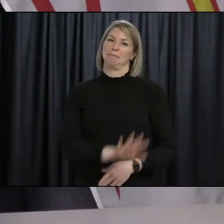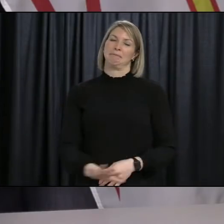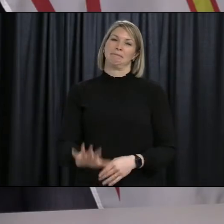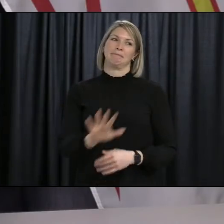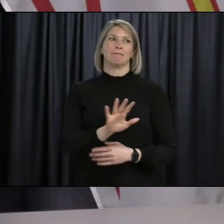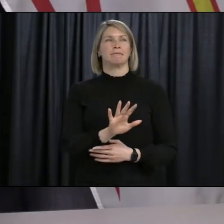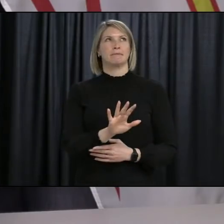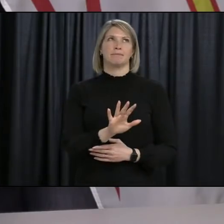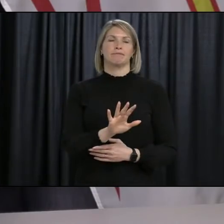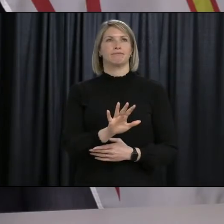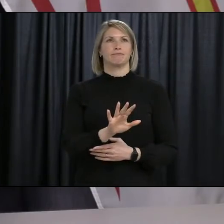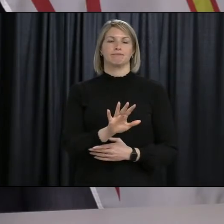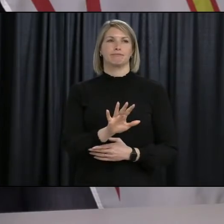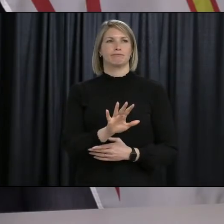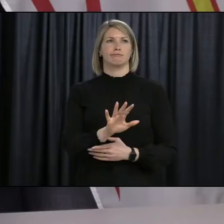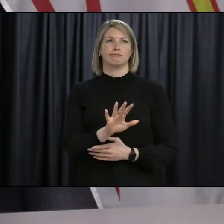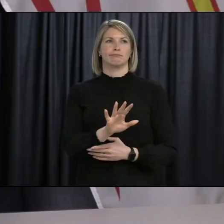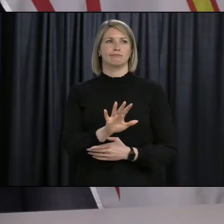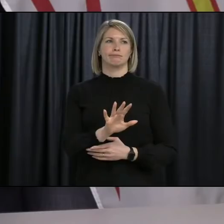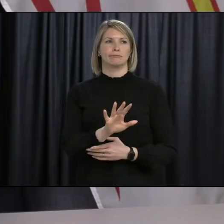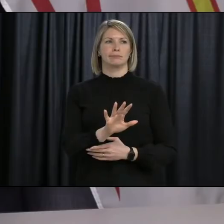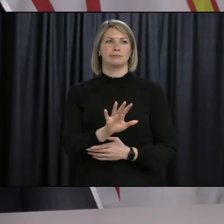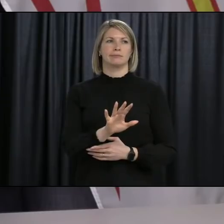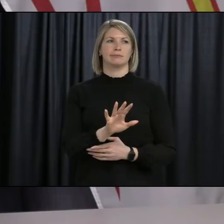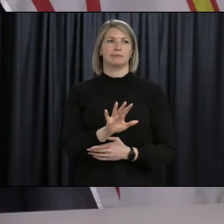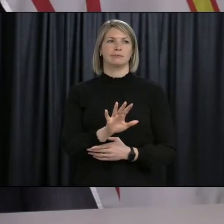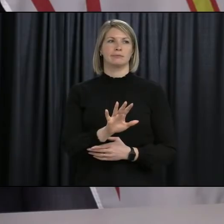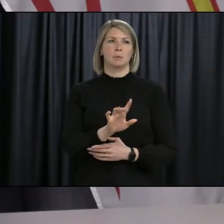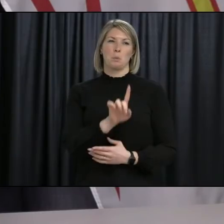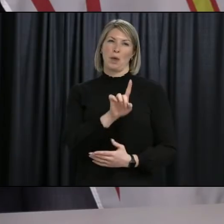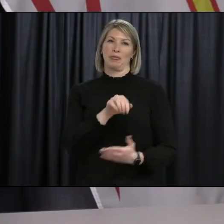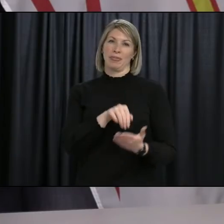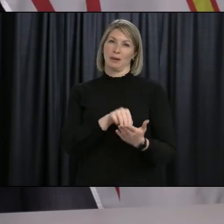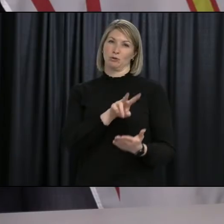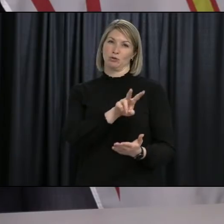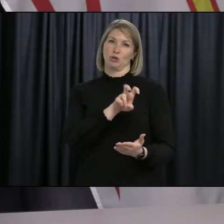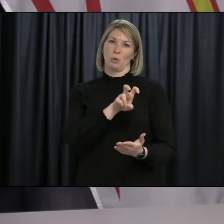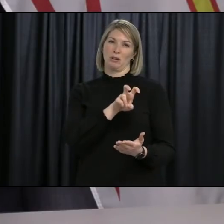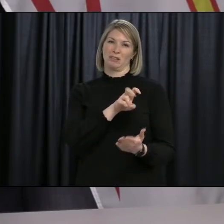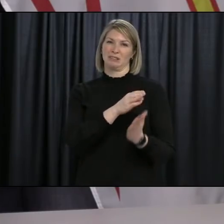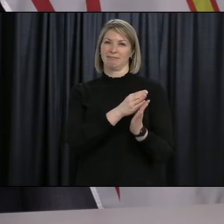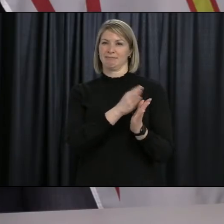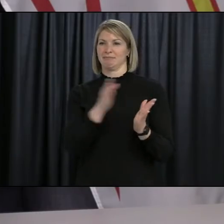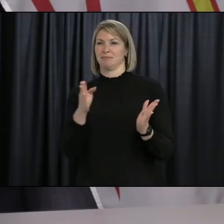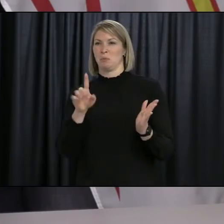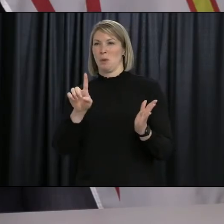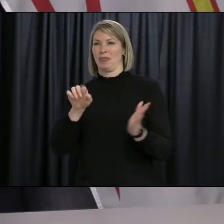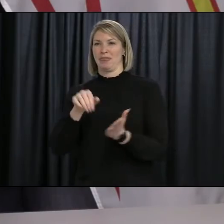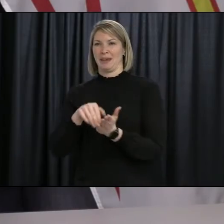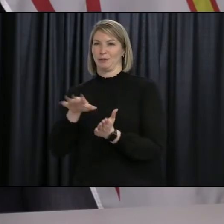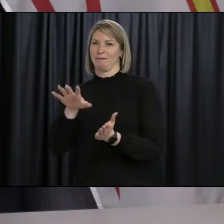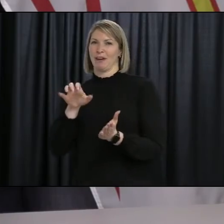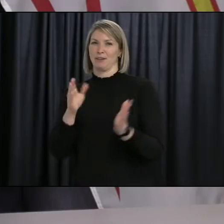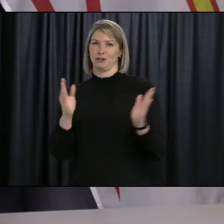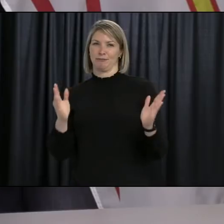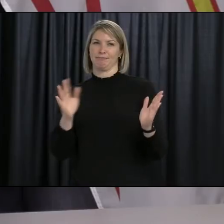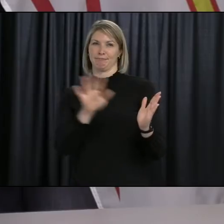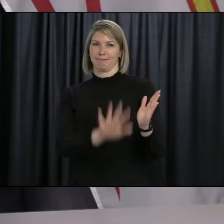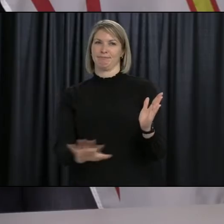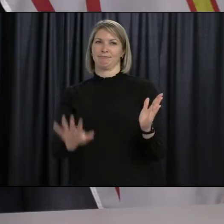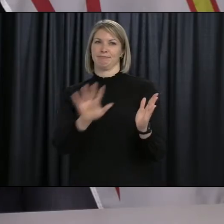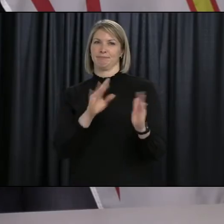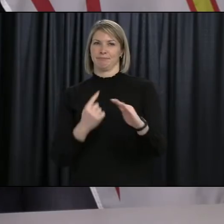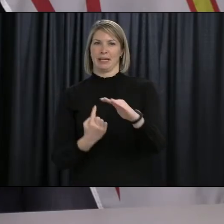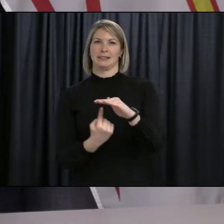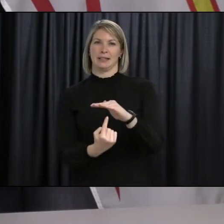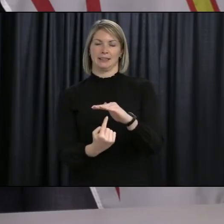somewhere between probably 1,200 and 1,500 people. Thank you. And